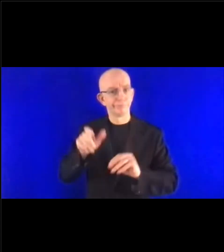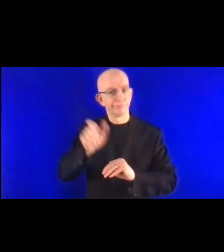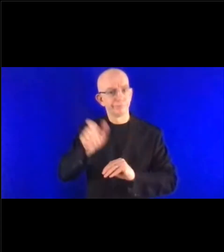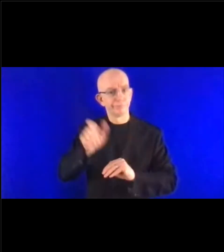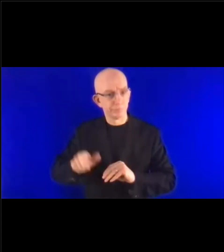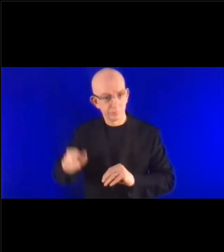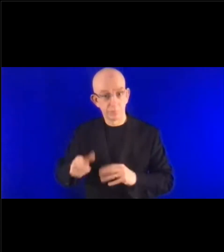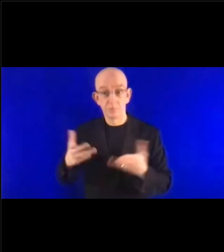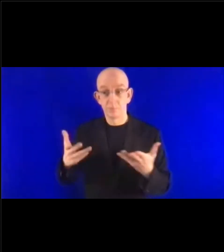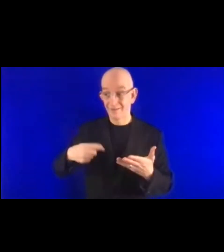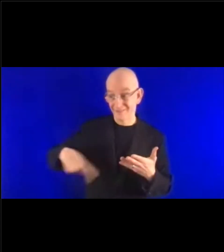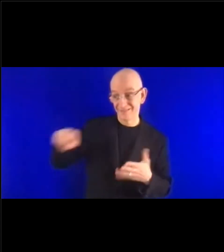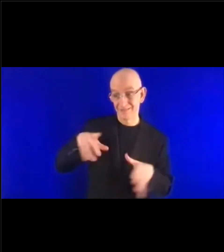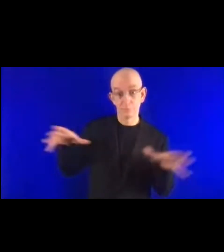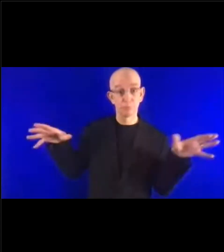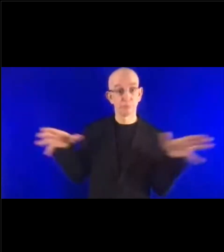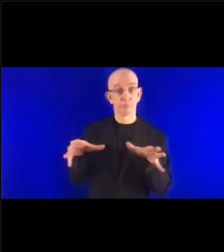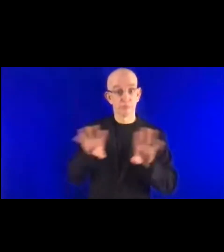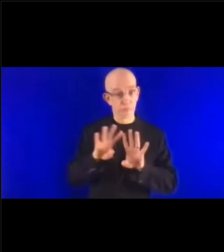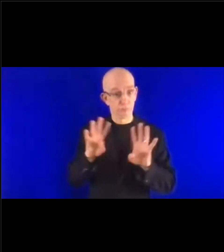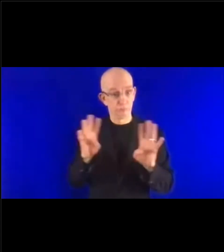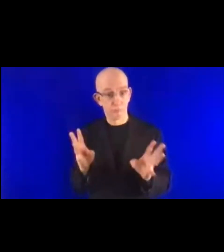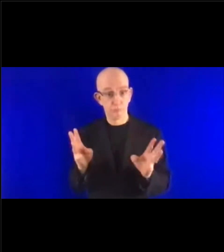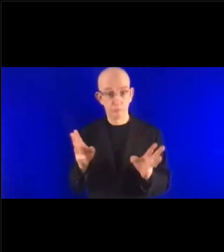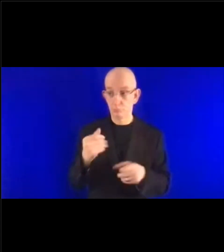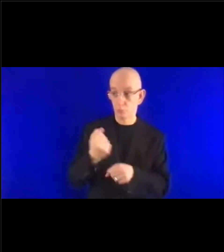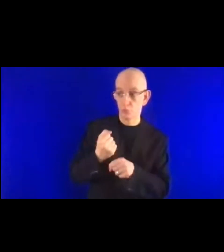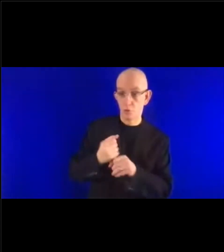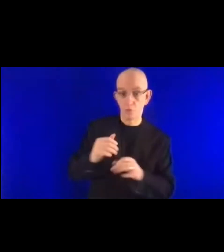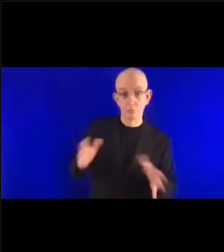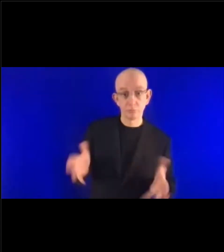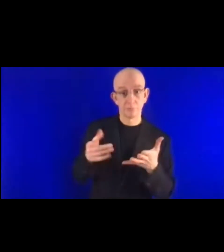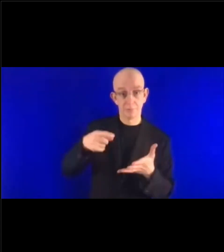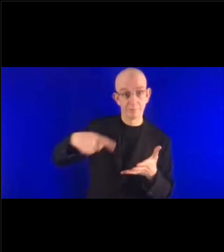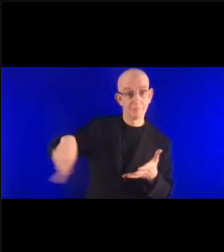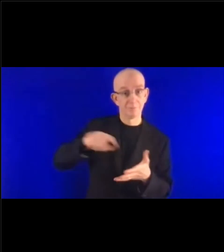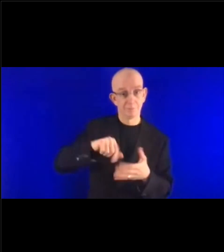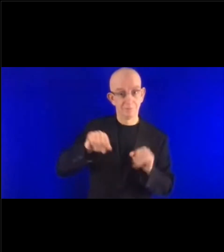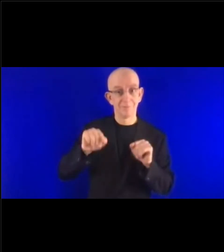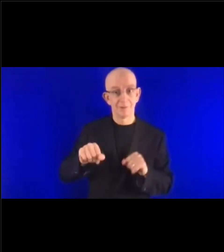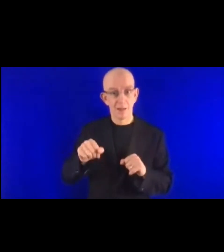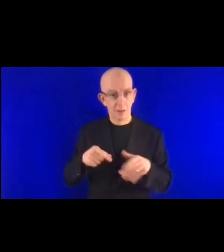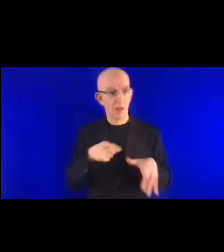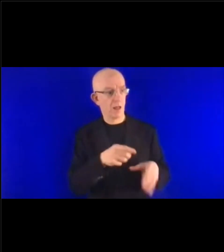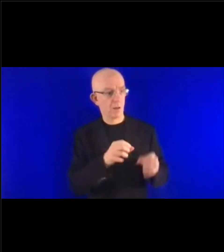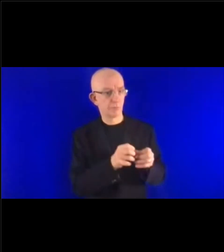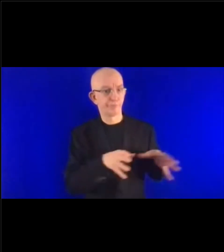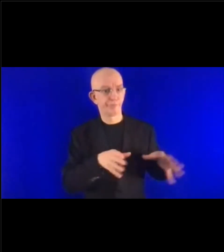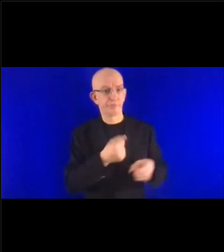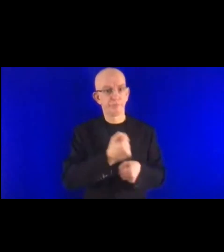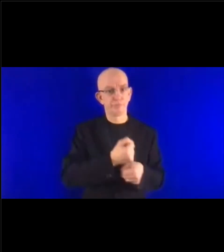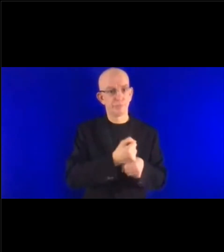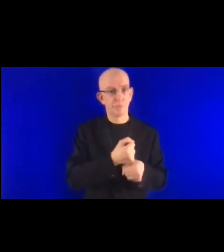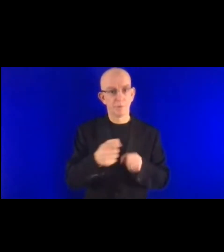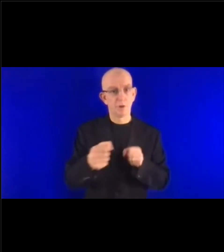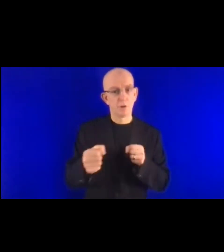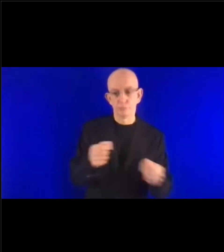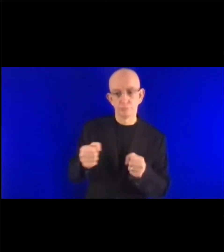posts in health system for this workforce, then people can access to these